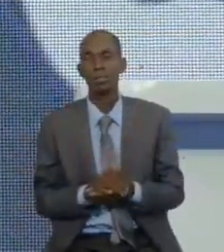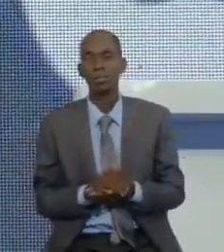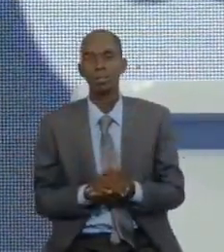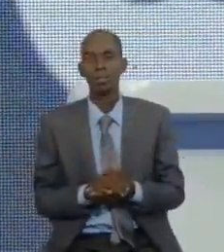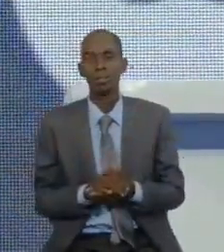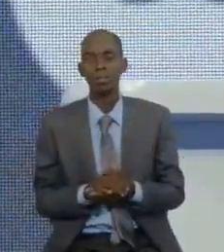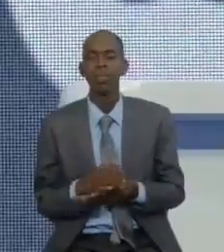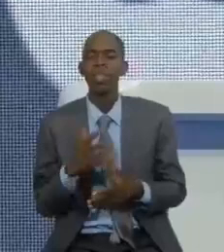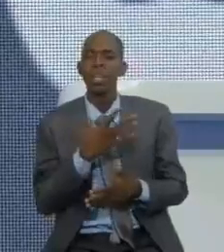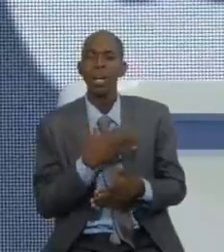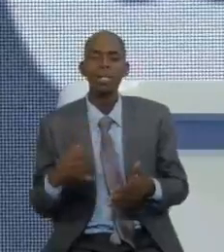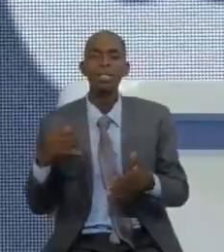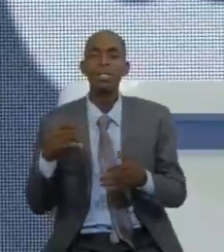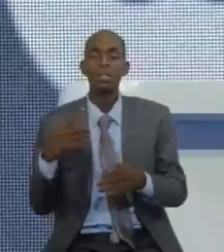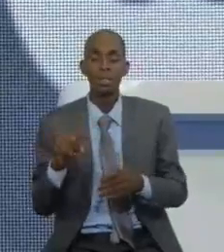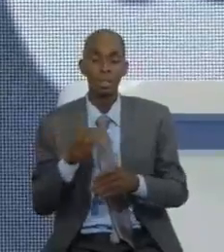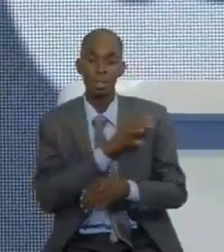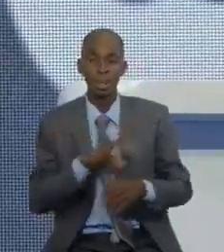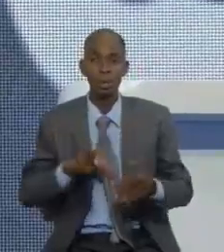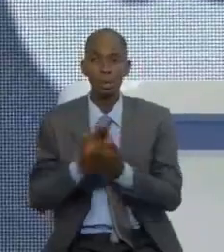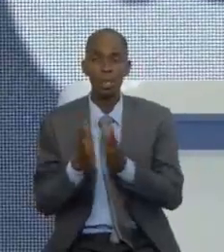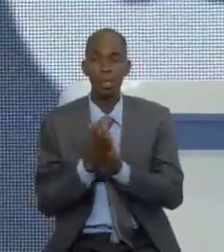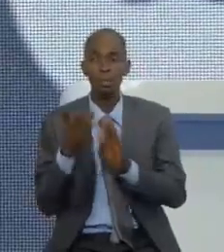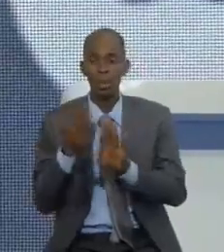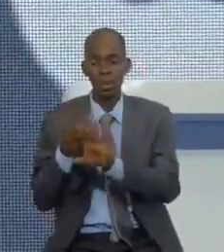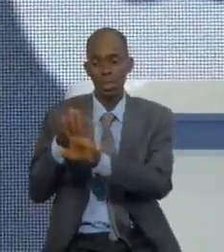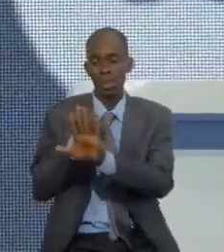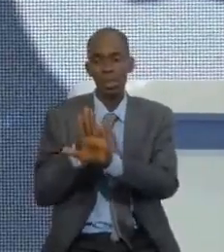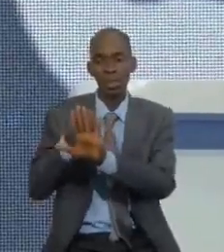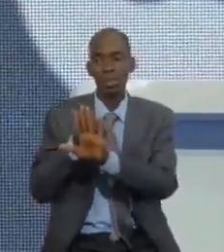And he became the shield against the anger.